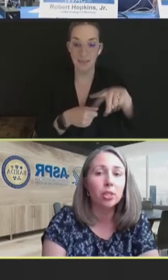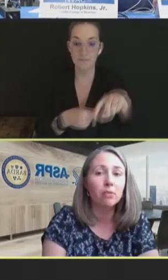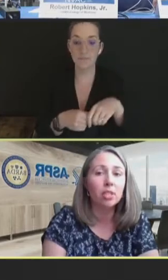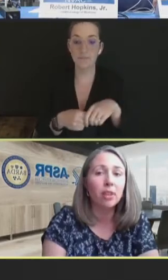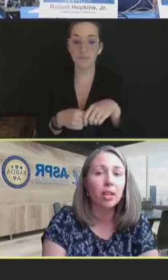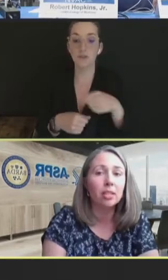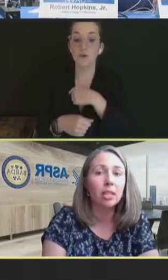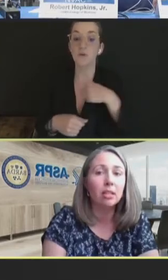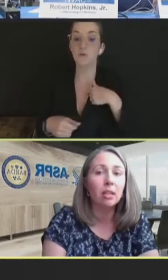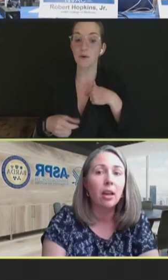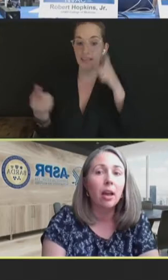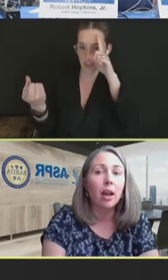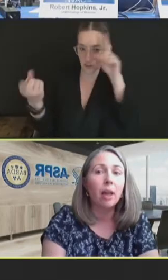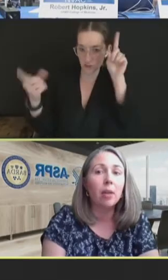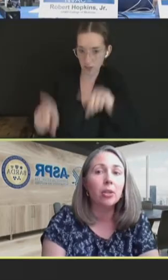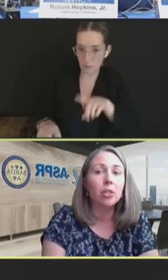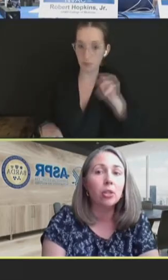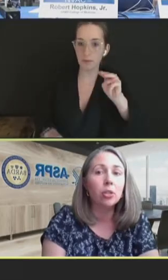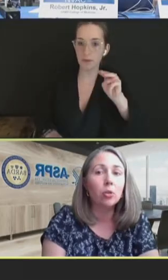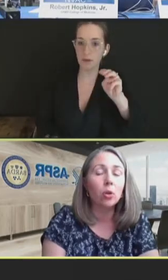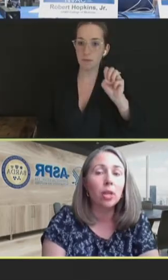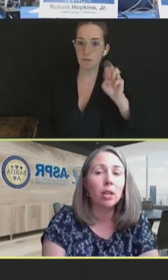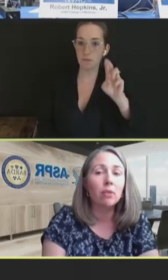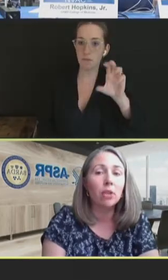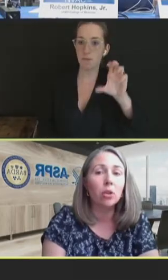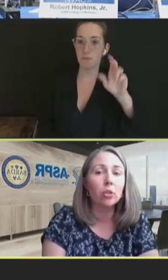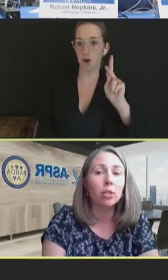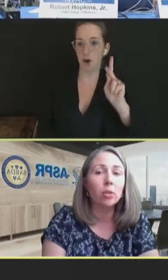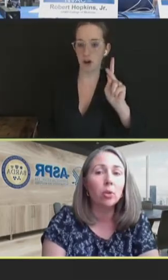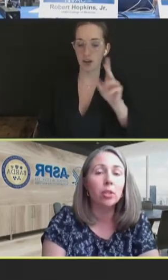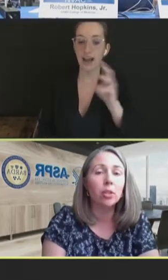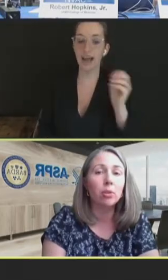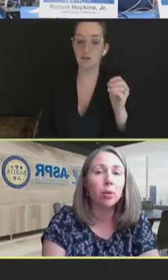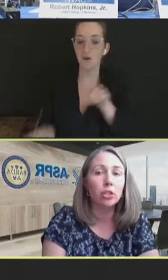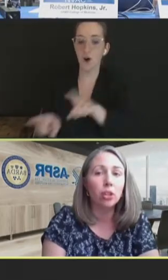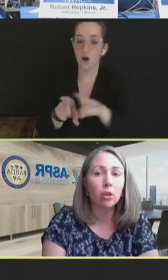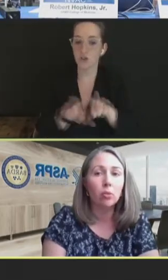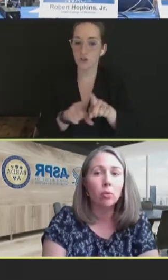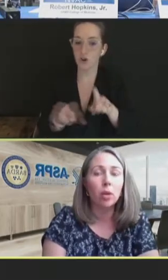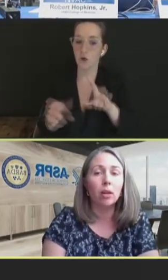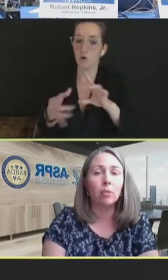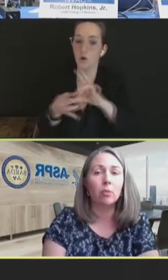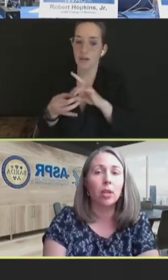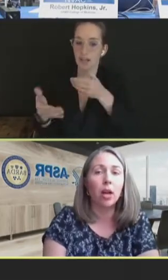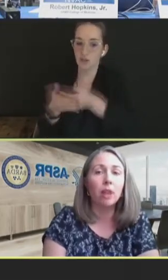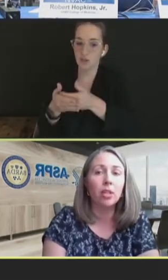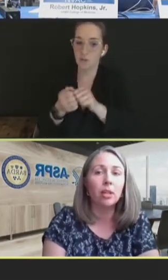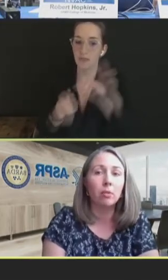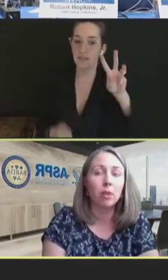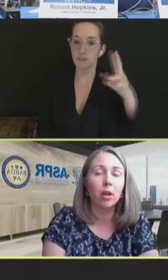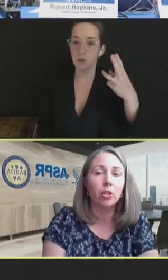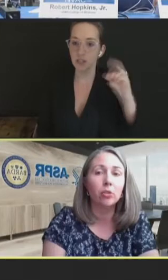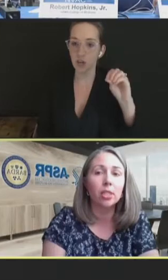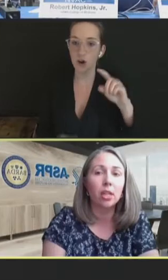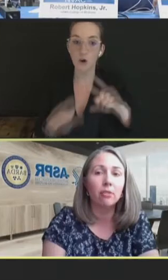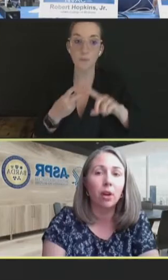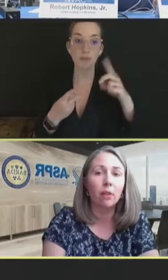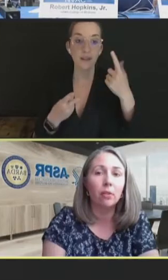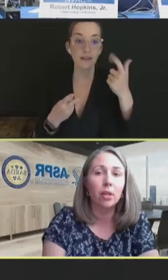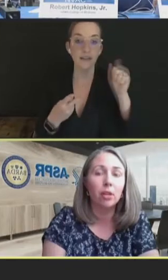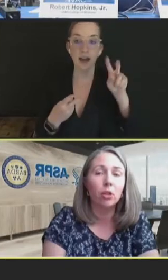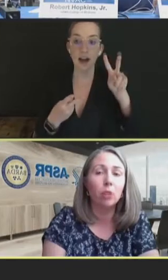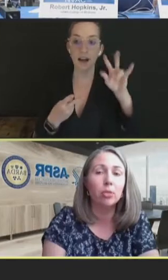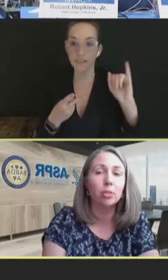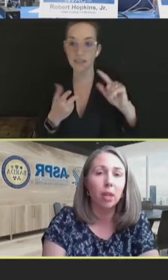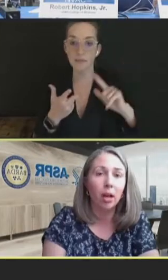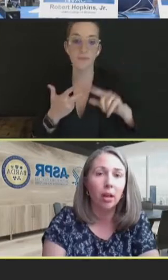doses of this vaccine, and BARDA is also coordinating very closely with the WHO, with Gavi and UNICEF on